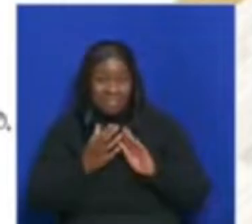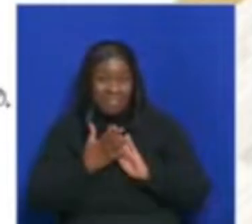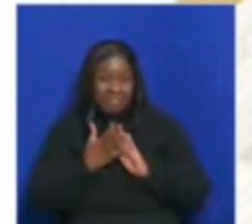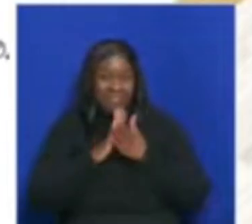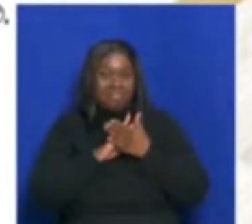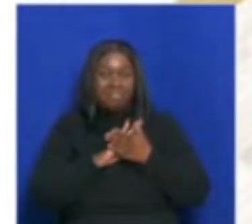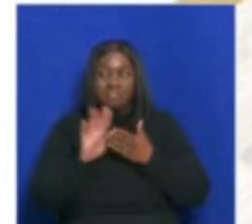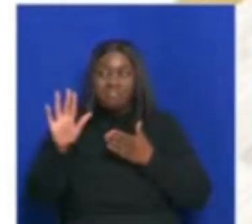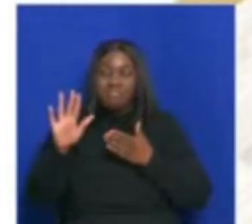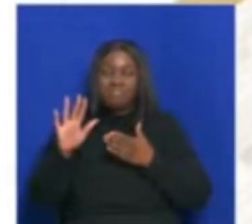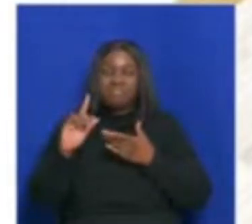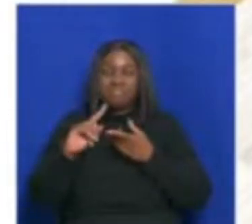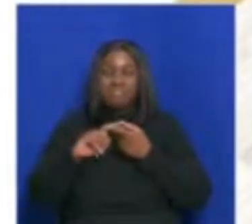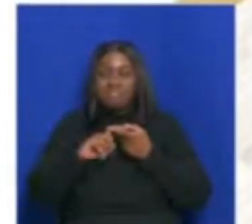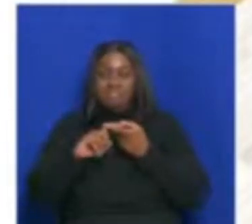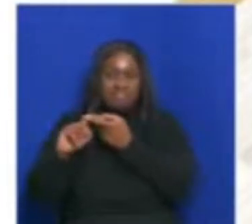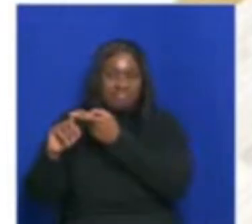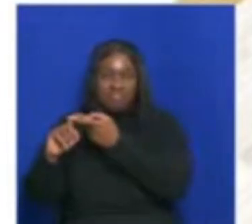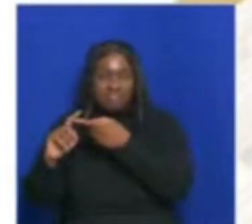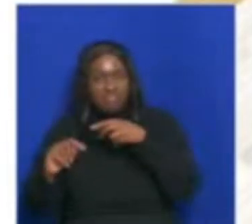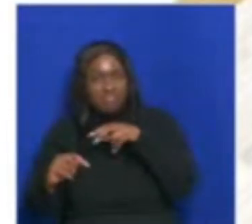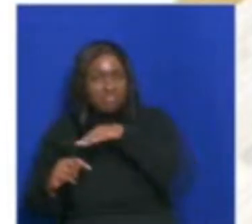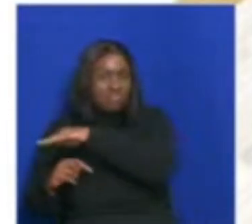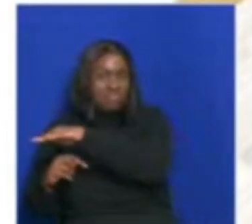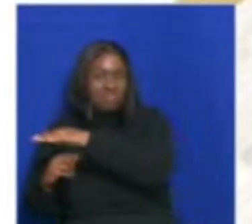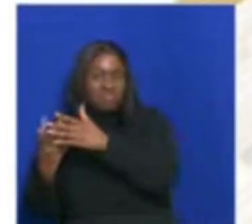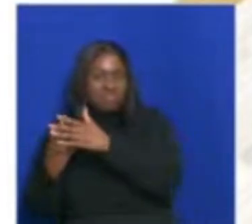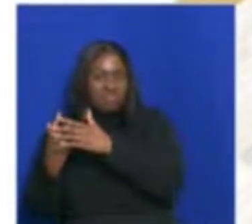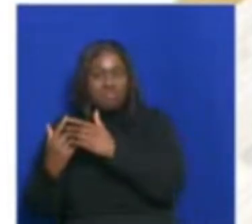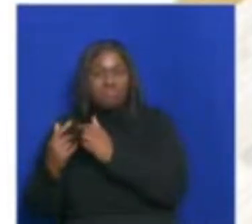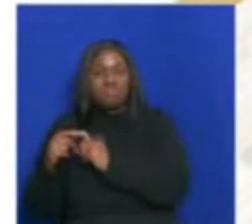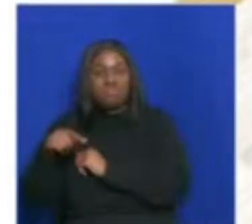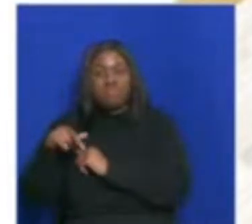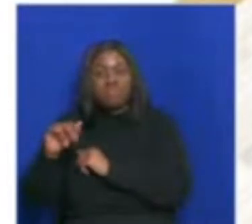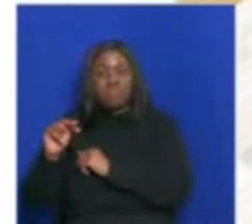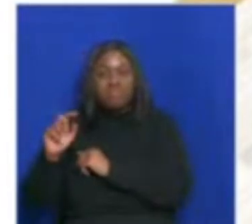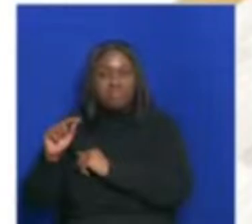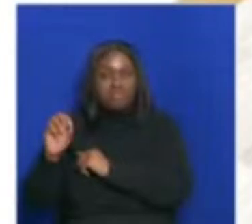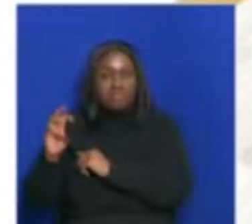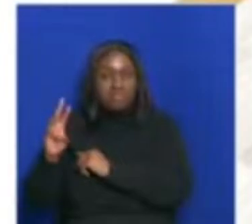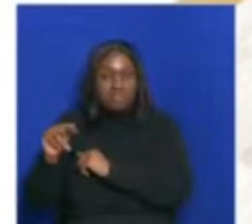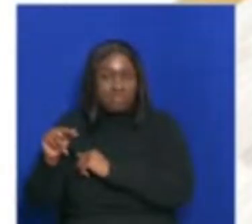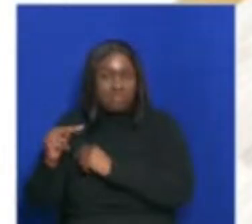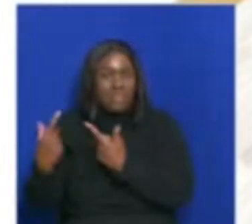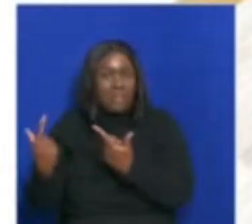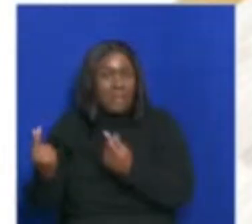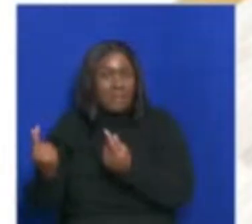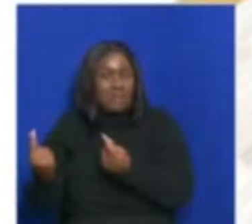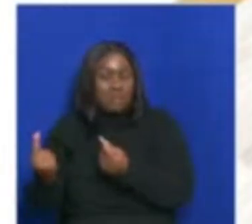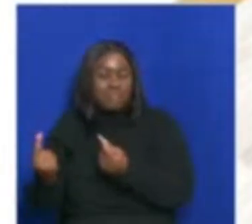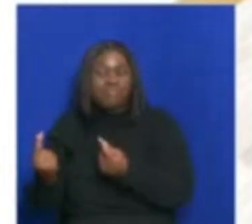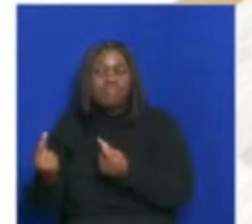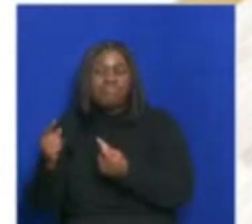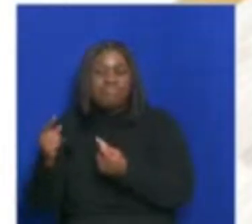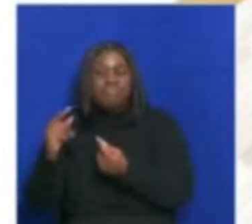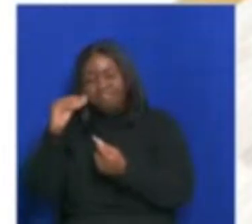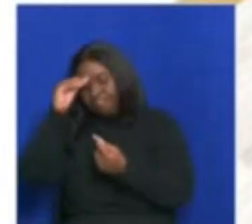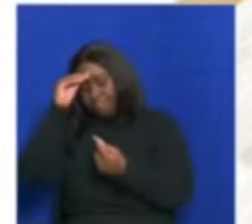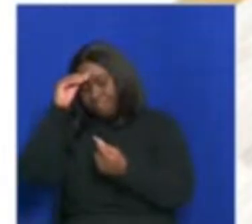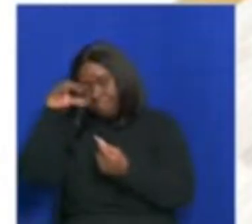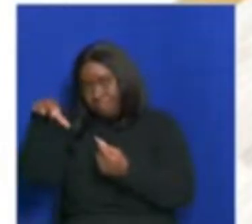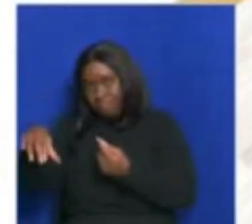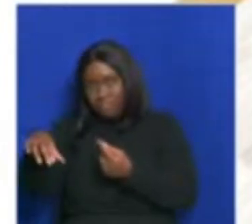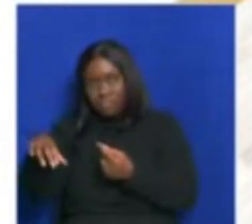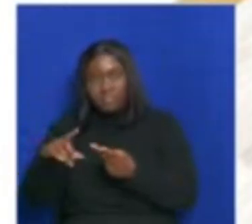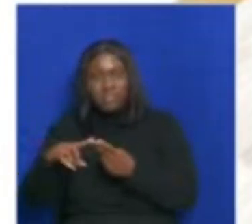Station. Mr. Ngobo's private firearm was also seized by the duty officer. Whilst the members from